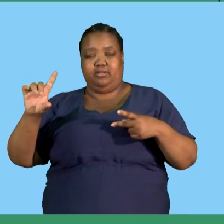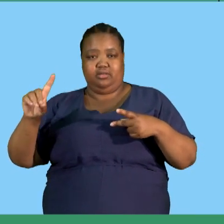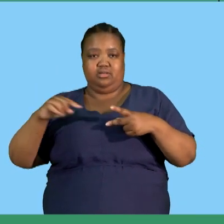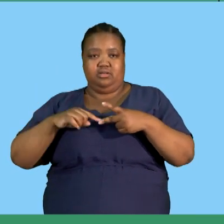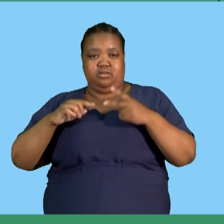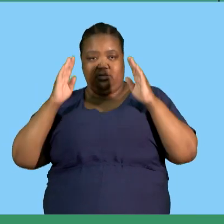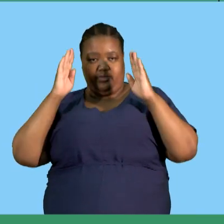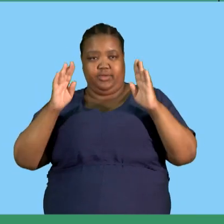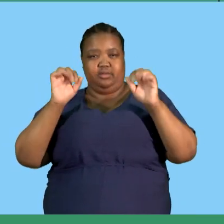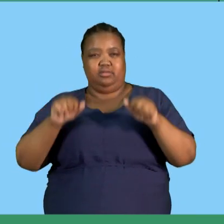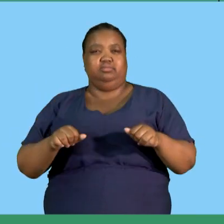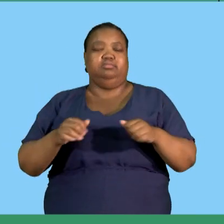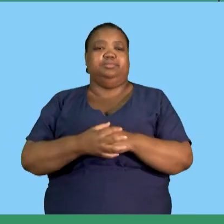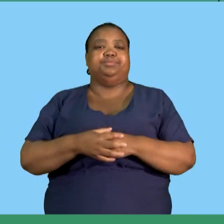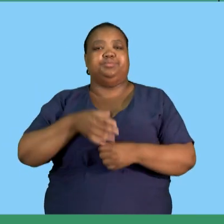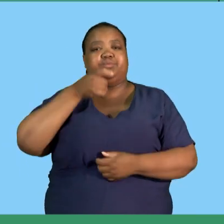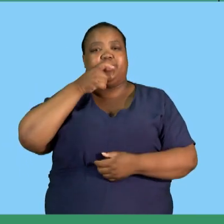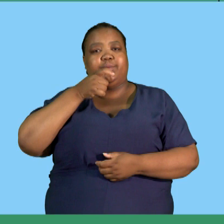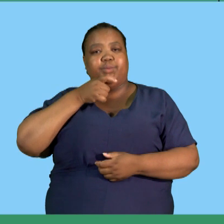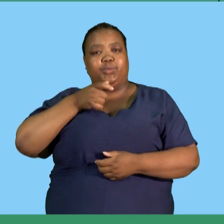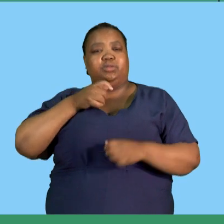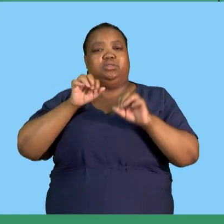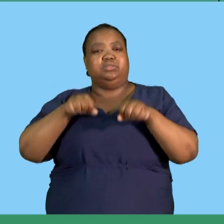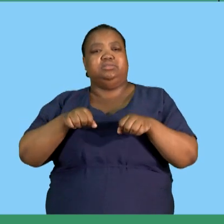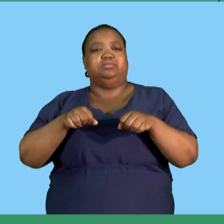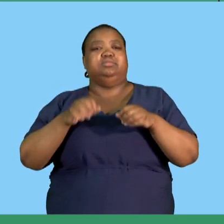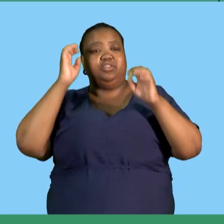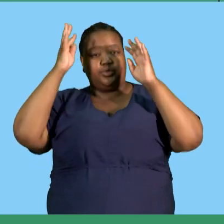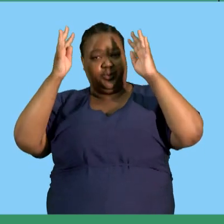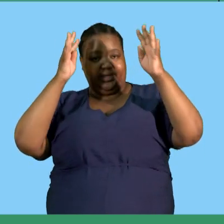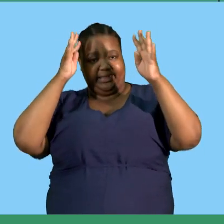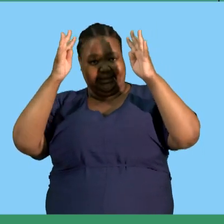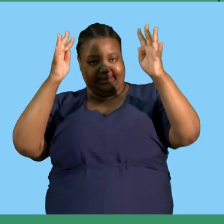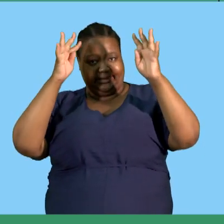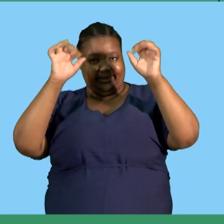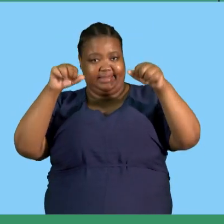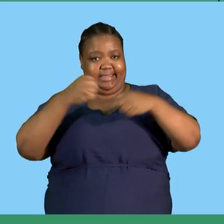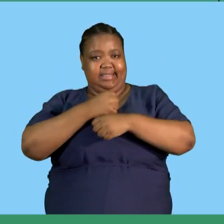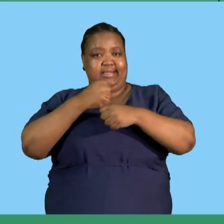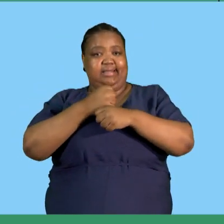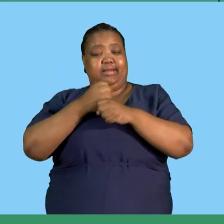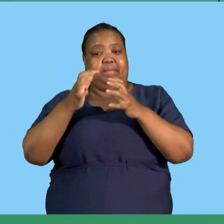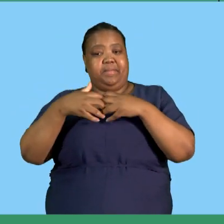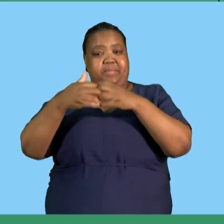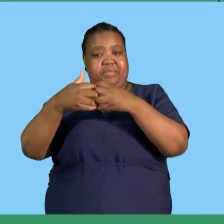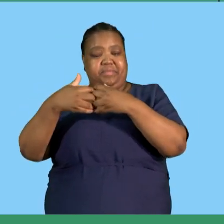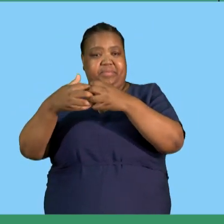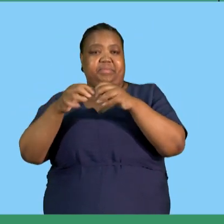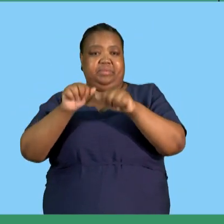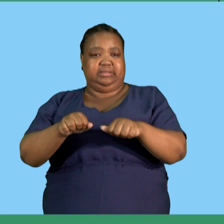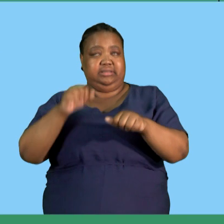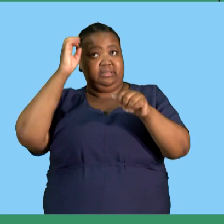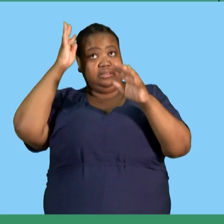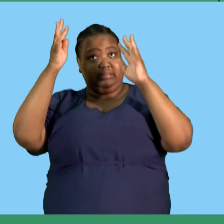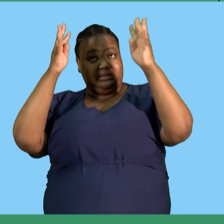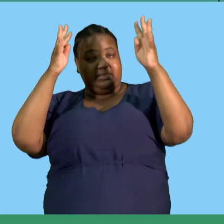we've defined creative. We said to be original, inventive, or resourceful. To generate is to produce or create. Creativity means